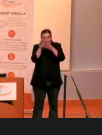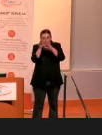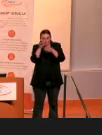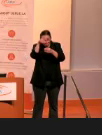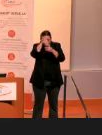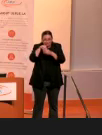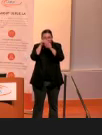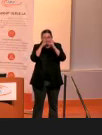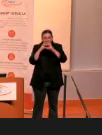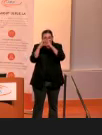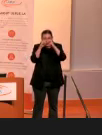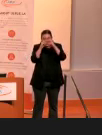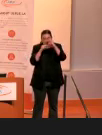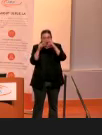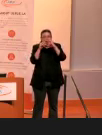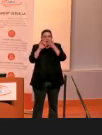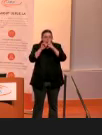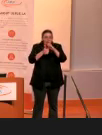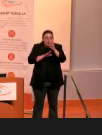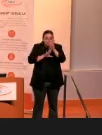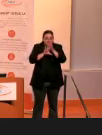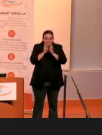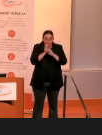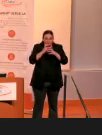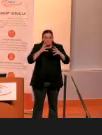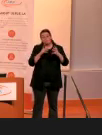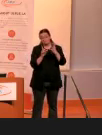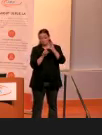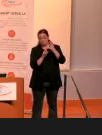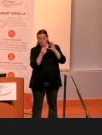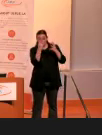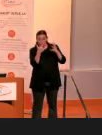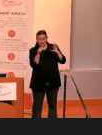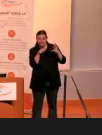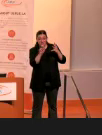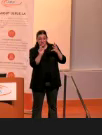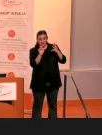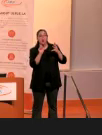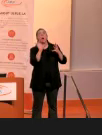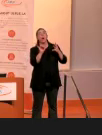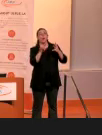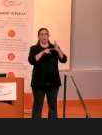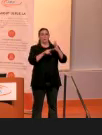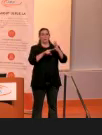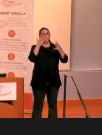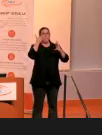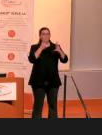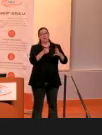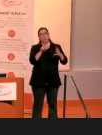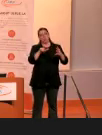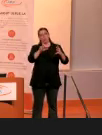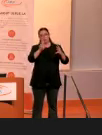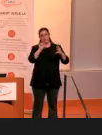processes. And if there's one gene that causes lupus, this makes it easier to find out the cause